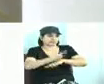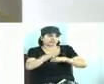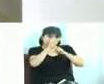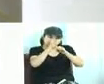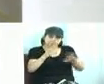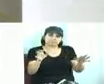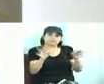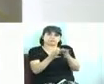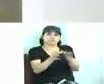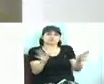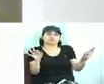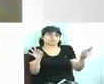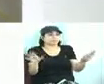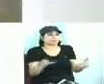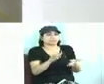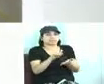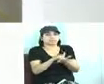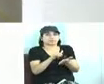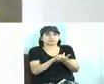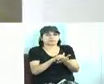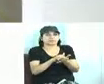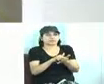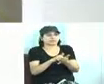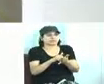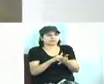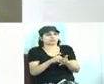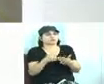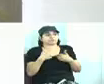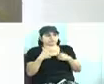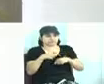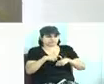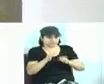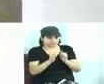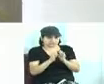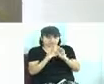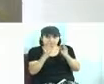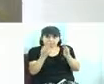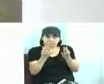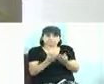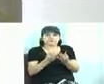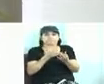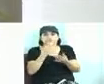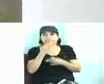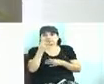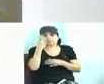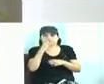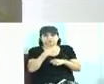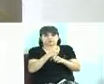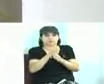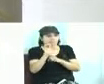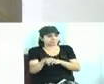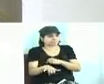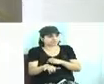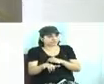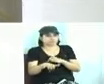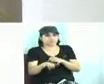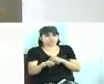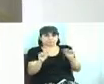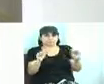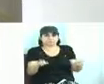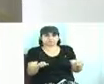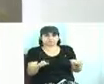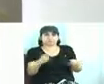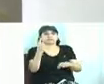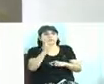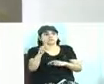freed up so that I could actually do that and spend a little time with my family. So thank you all for helping to make that possible. I have